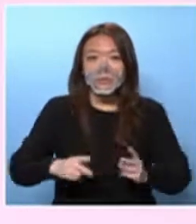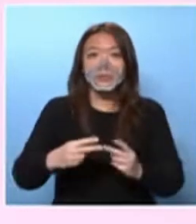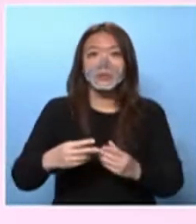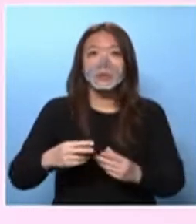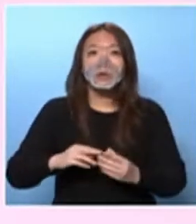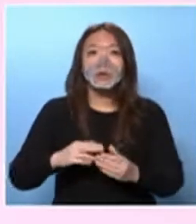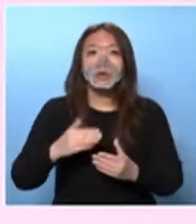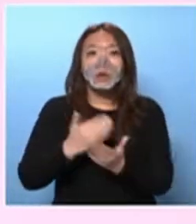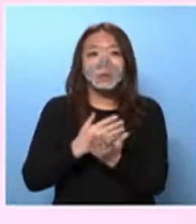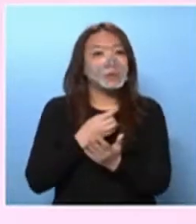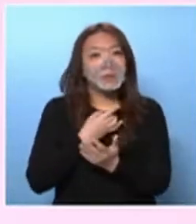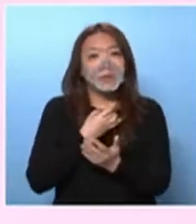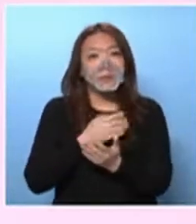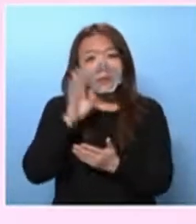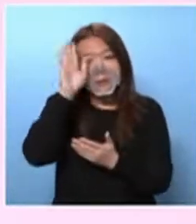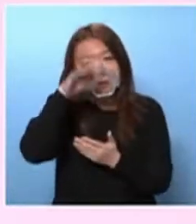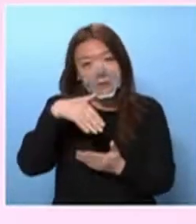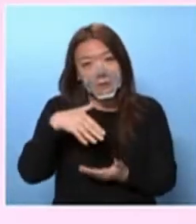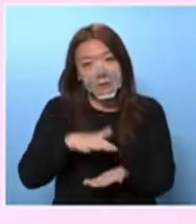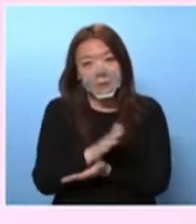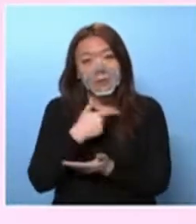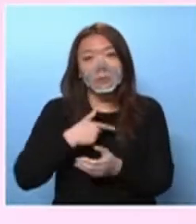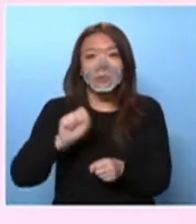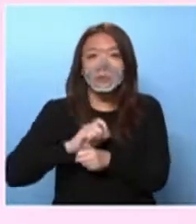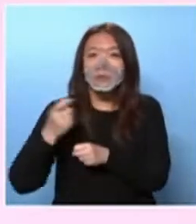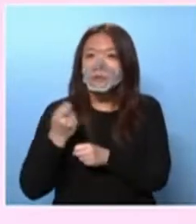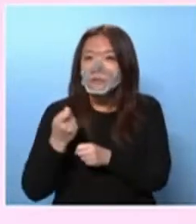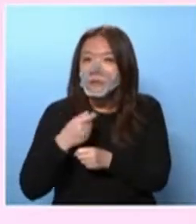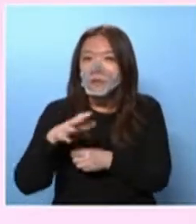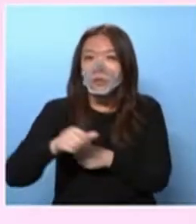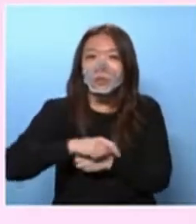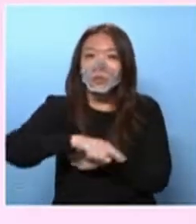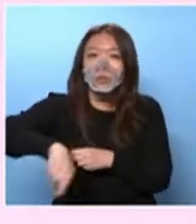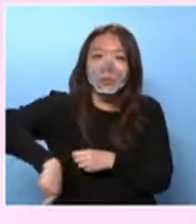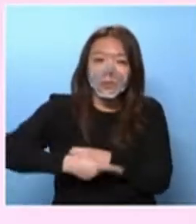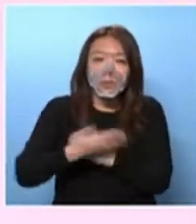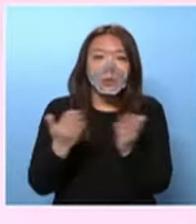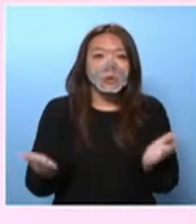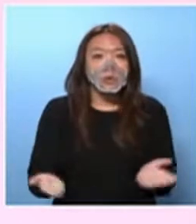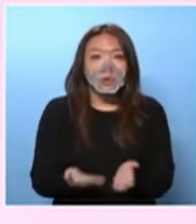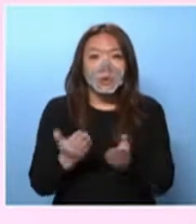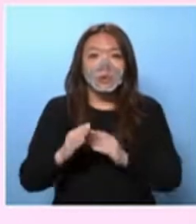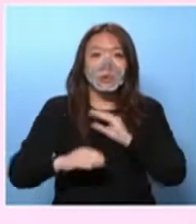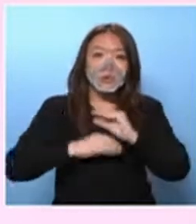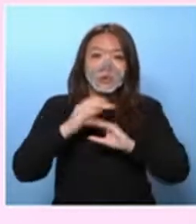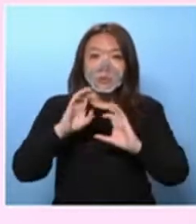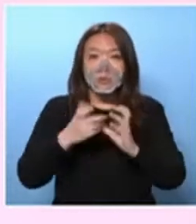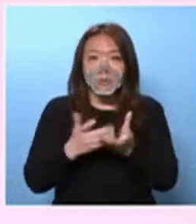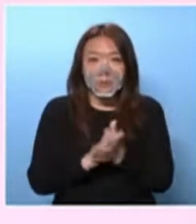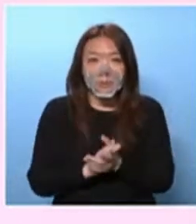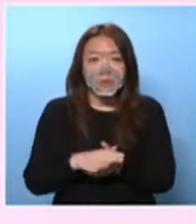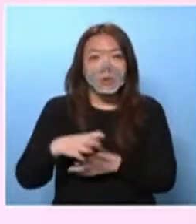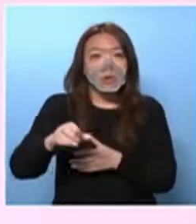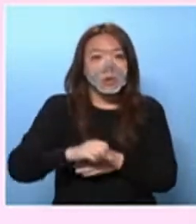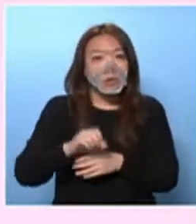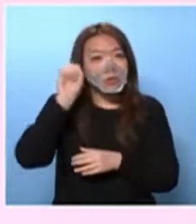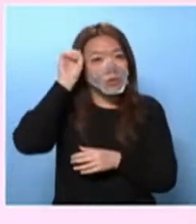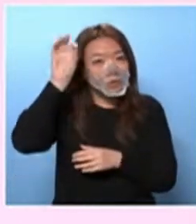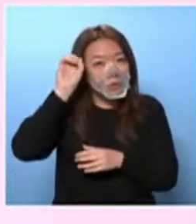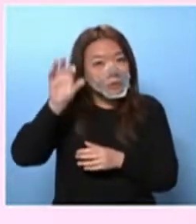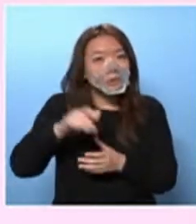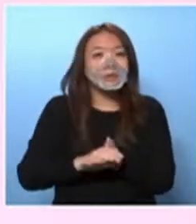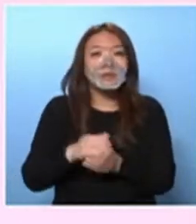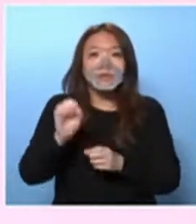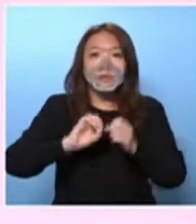URA projects and other private land development projects. In the coming year, I will introduce various enhancement measures to expedite the